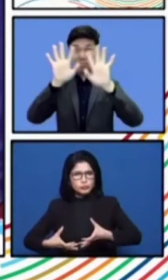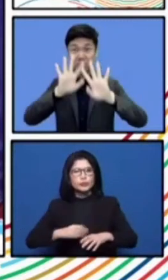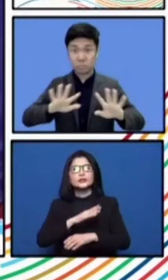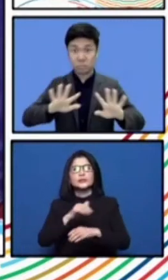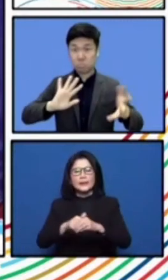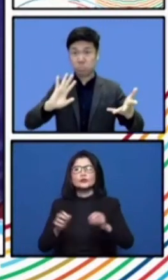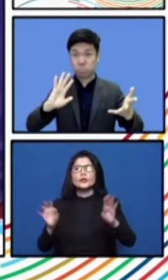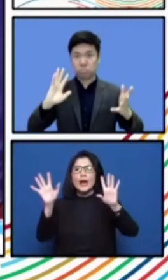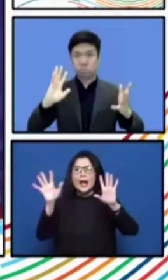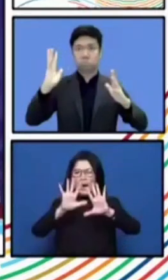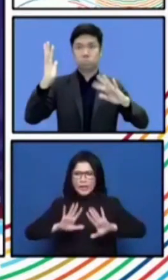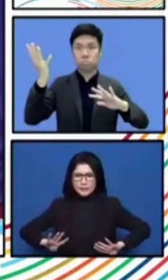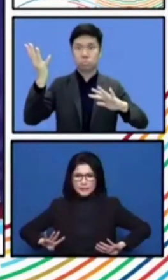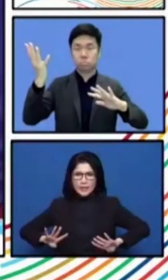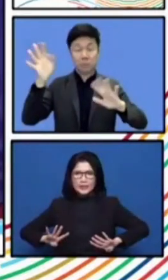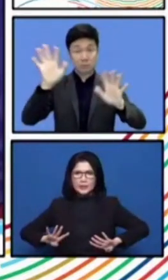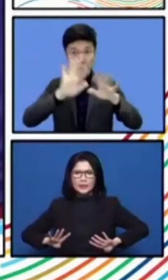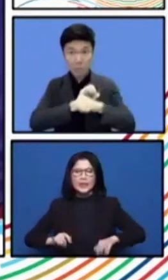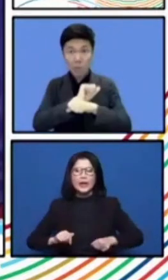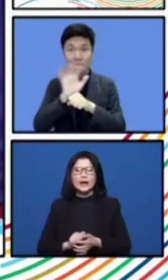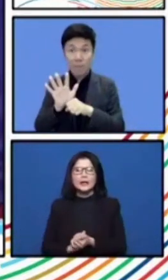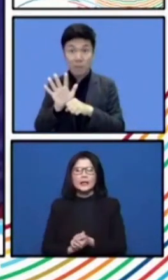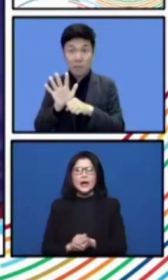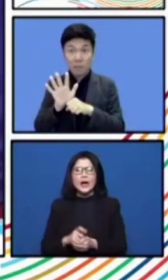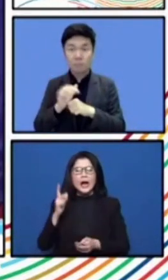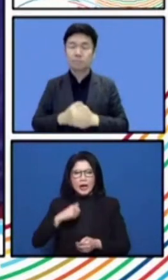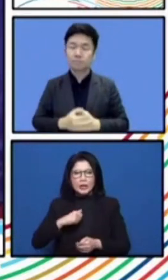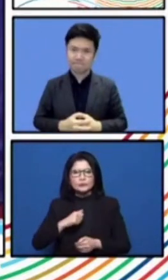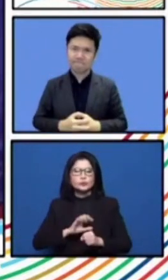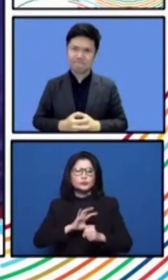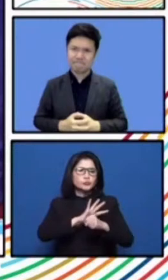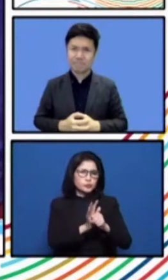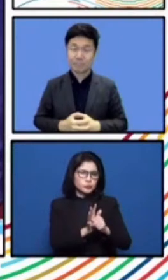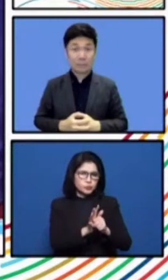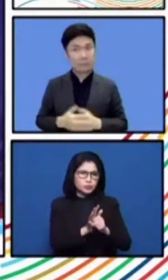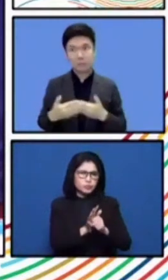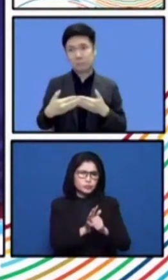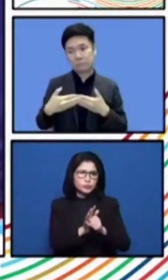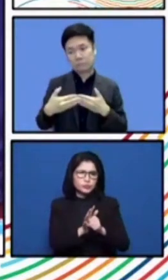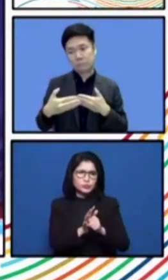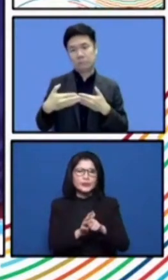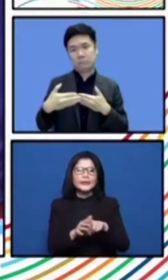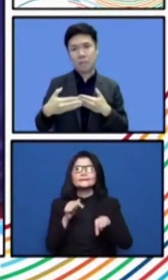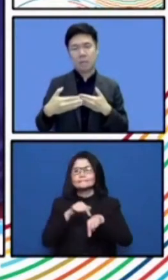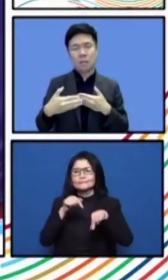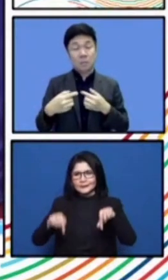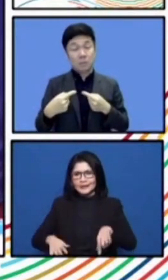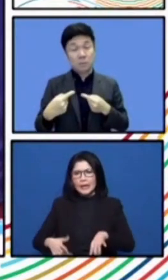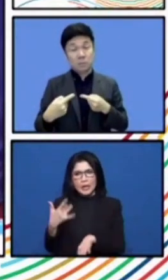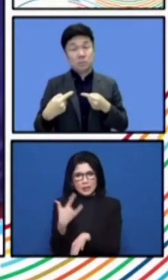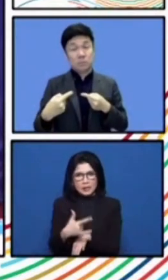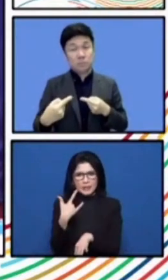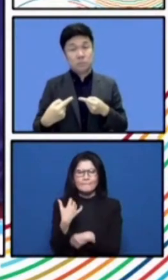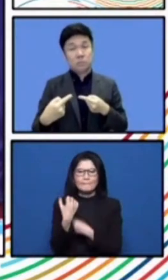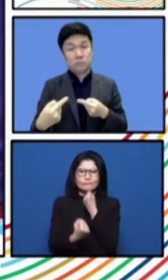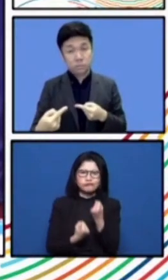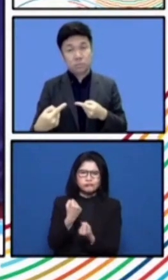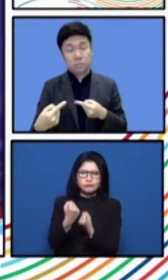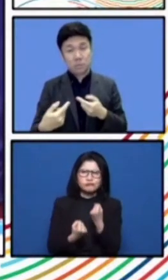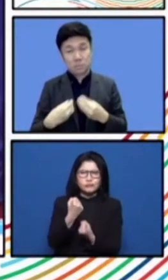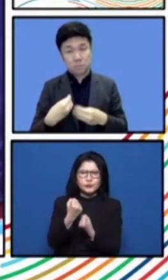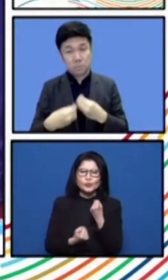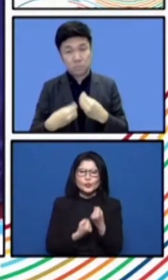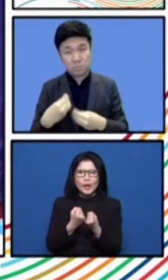covid-19 pandemic and I think we are still struggling to get back on off on our feet as far as